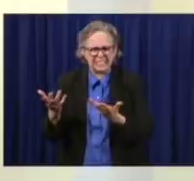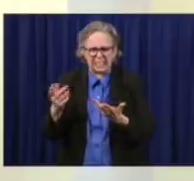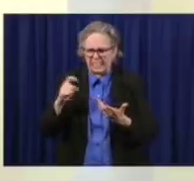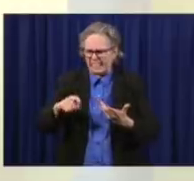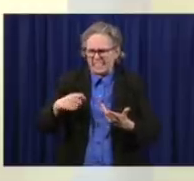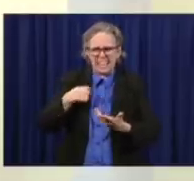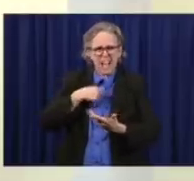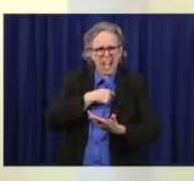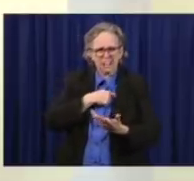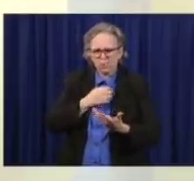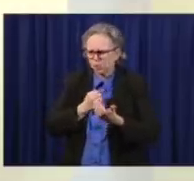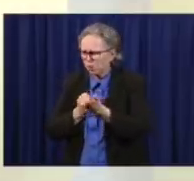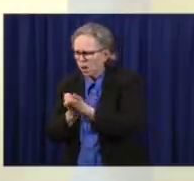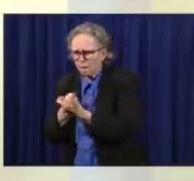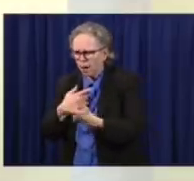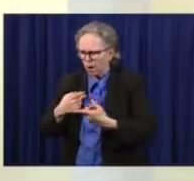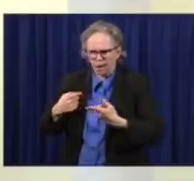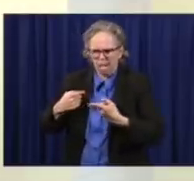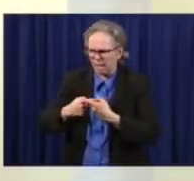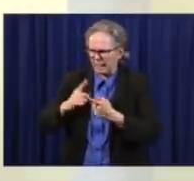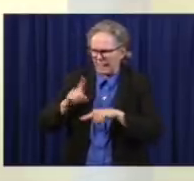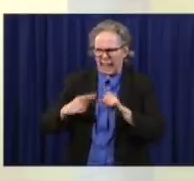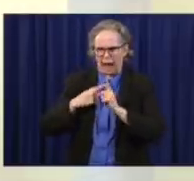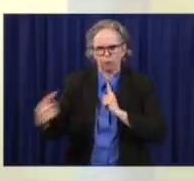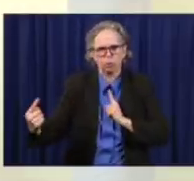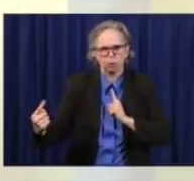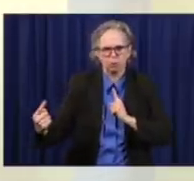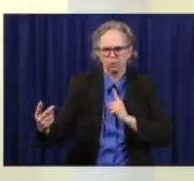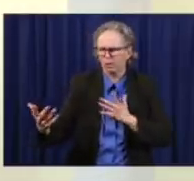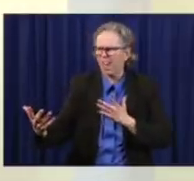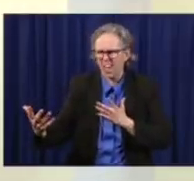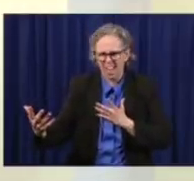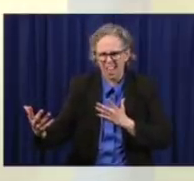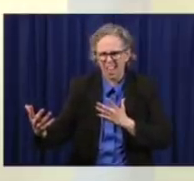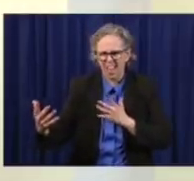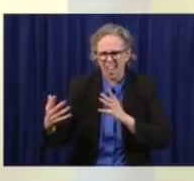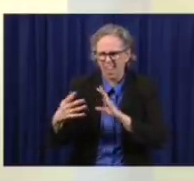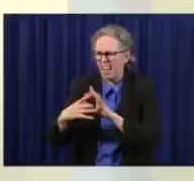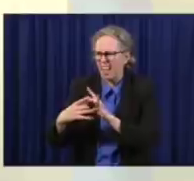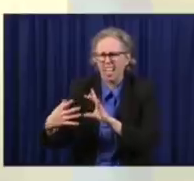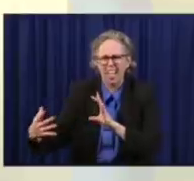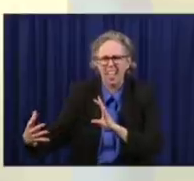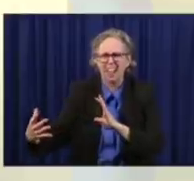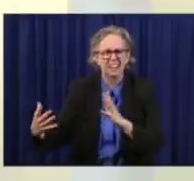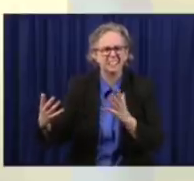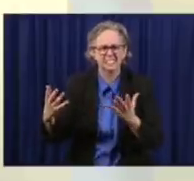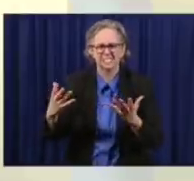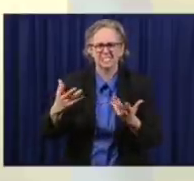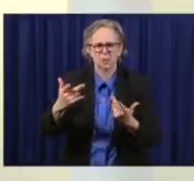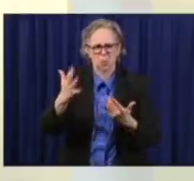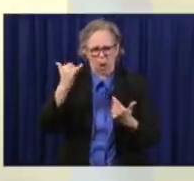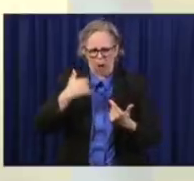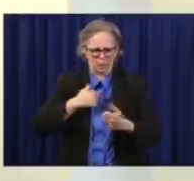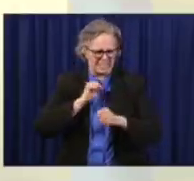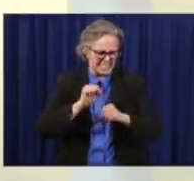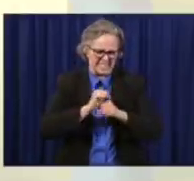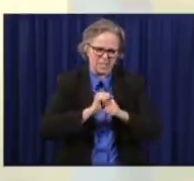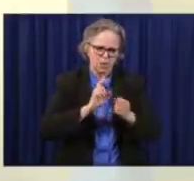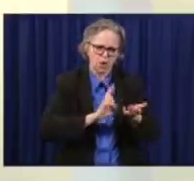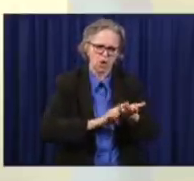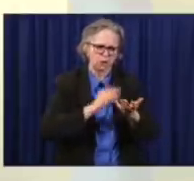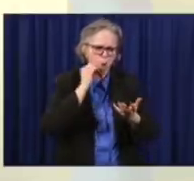that's another reason why I think the people who are working on the front lines of nursing homes, again, are the heroes that don't wear